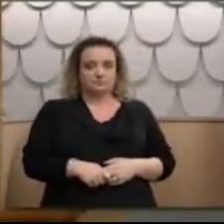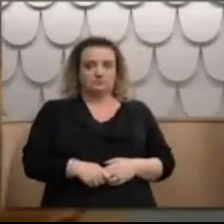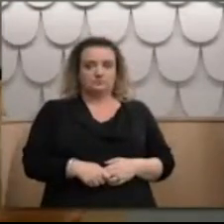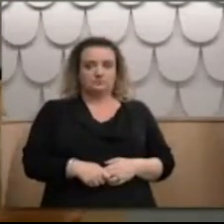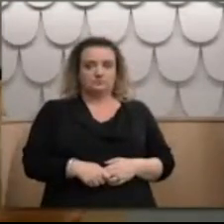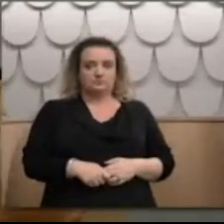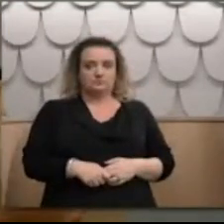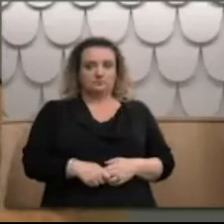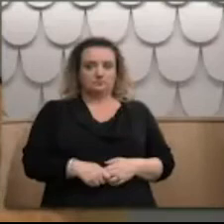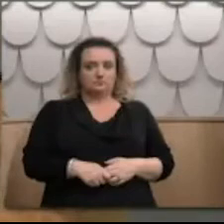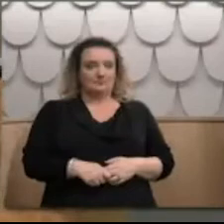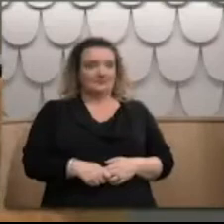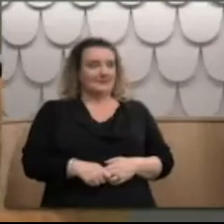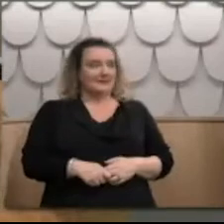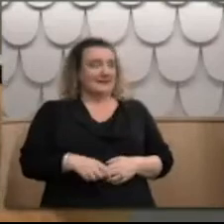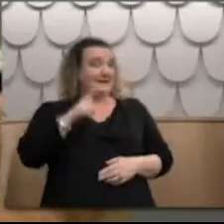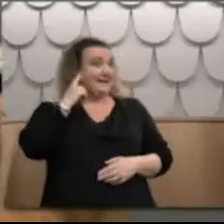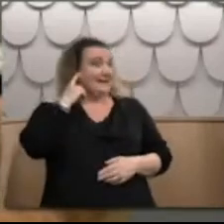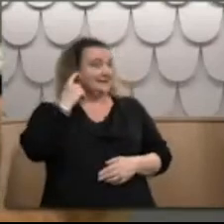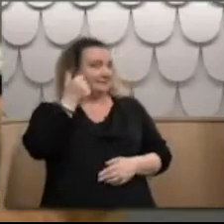Some ears.